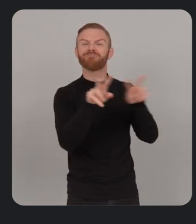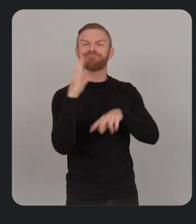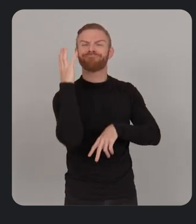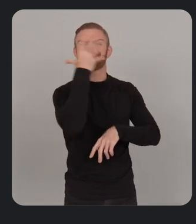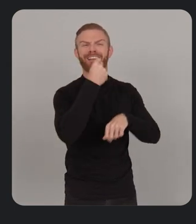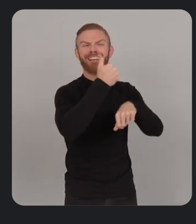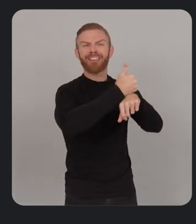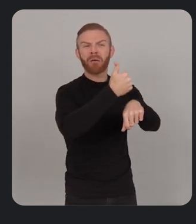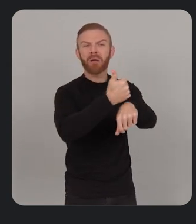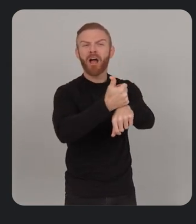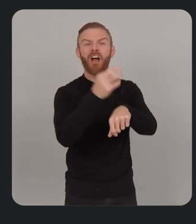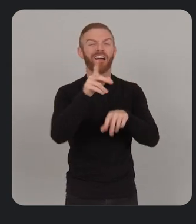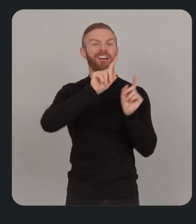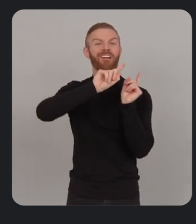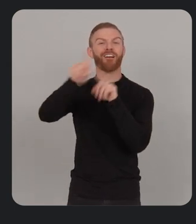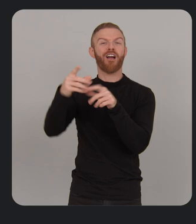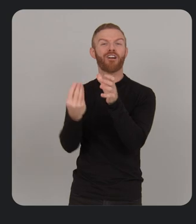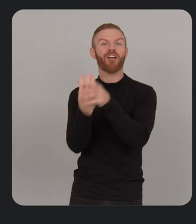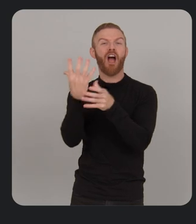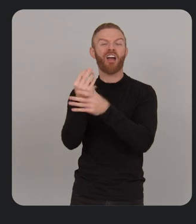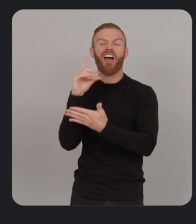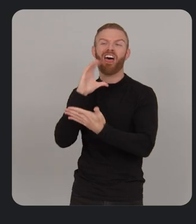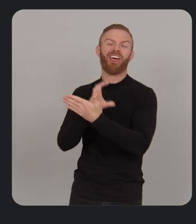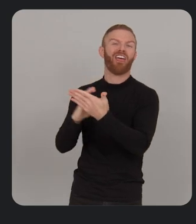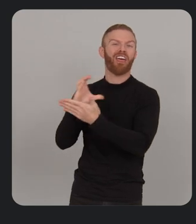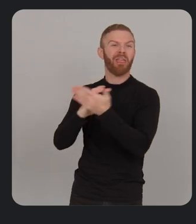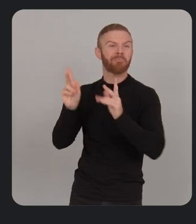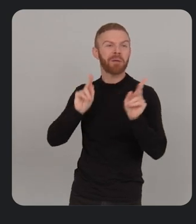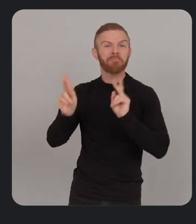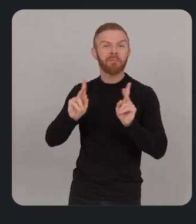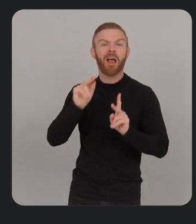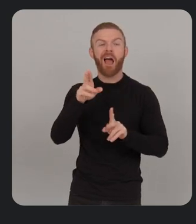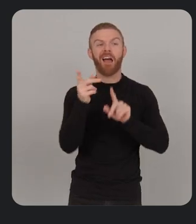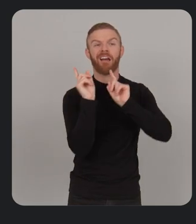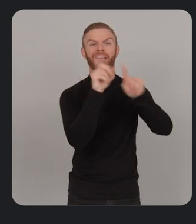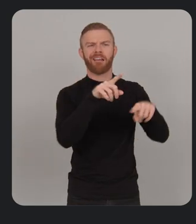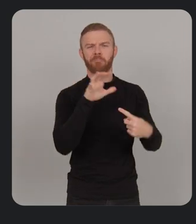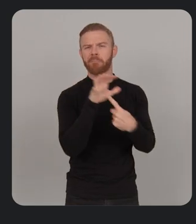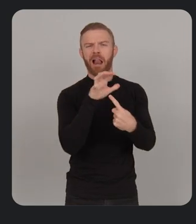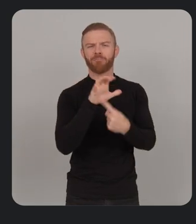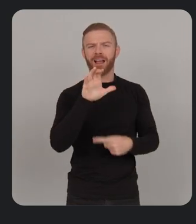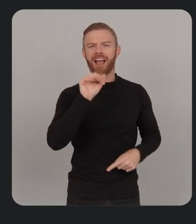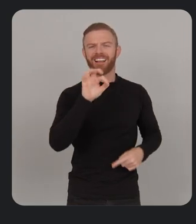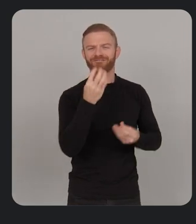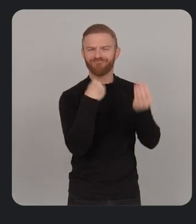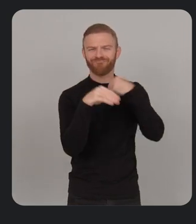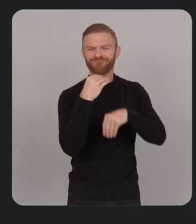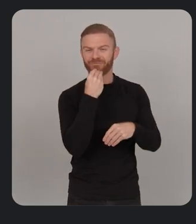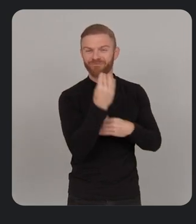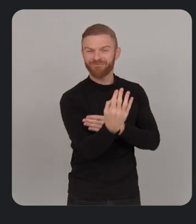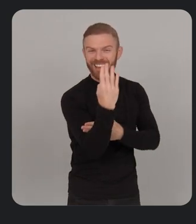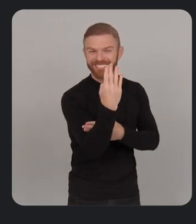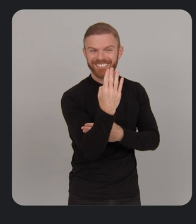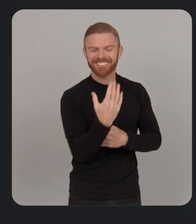beautiful landmarks, strolling in the gardens, or enjoying breakfast at one of the trendy sidewalk cafes.